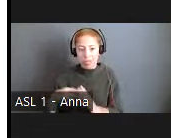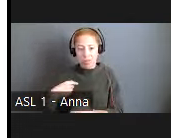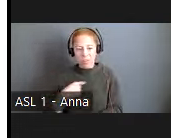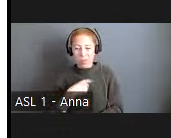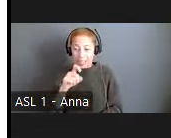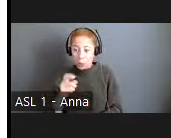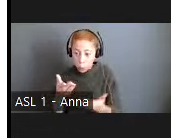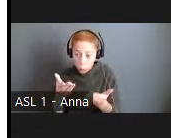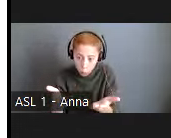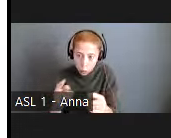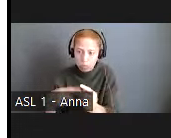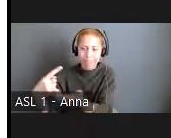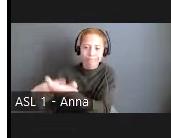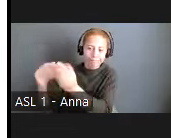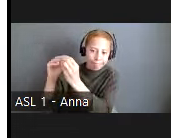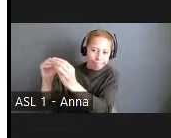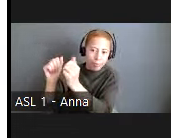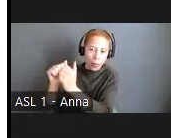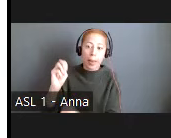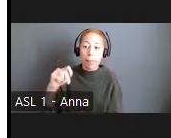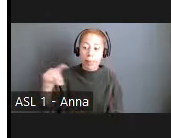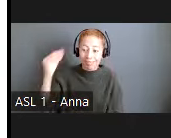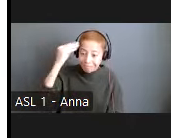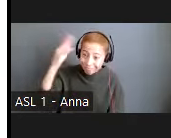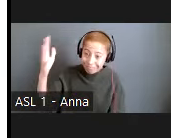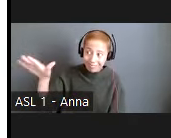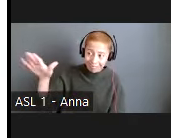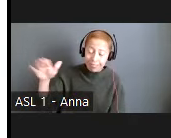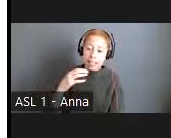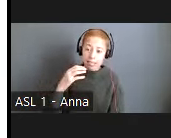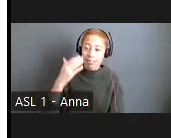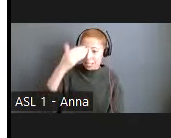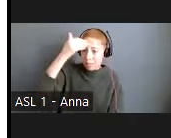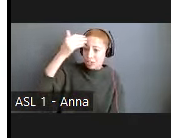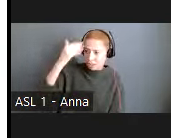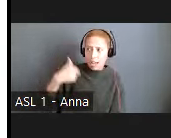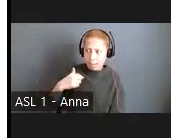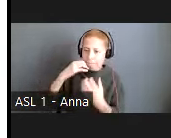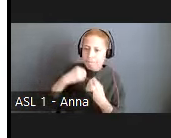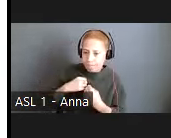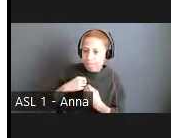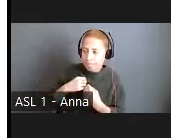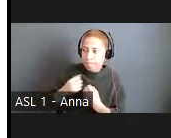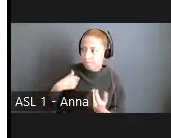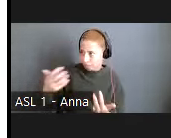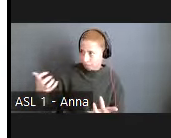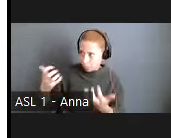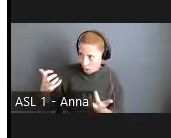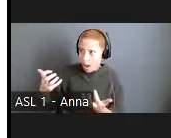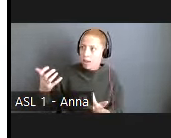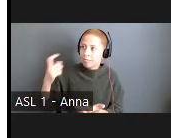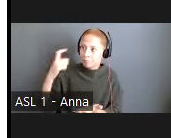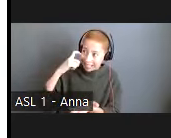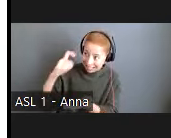be talking to your MPPs and letting them know that dementia matters to you and that you want to see the